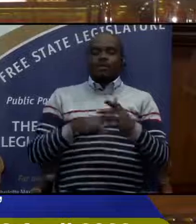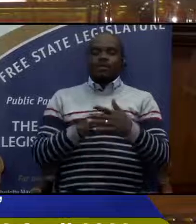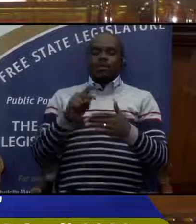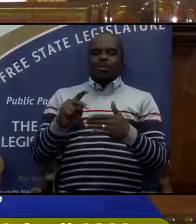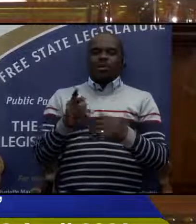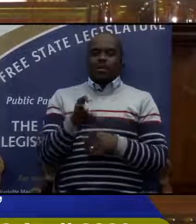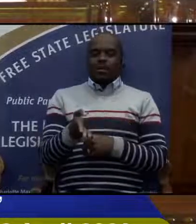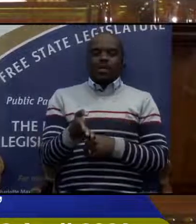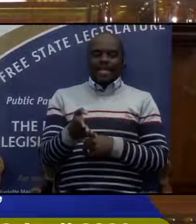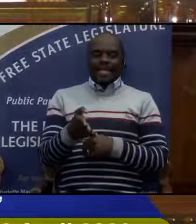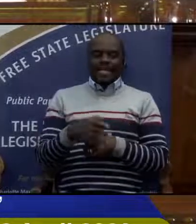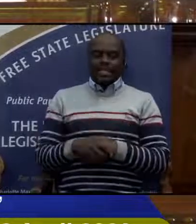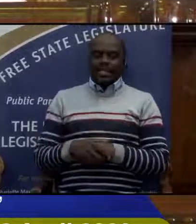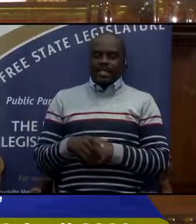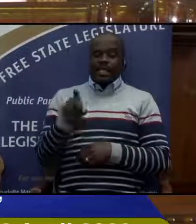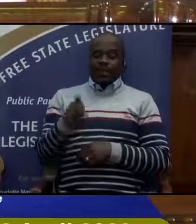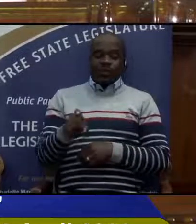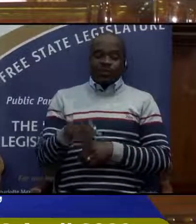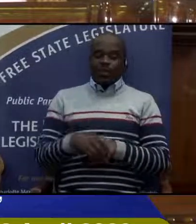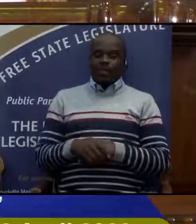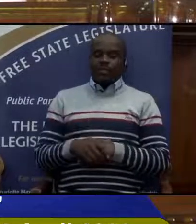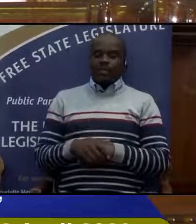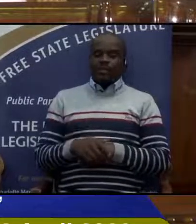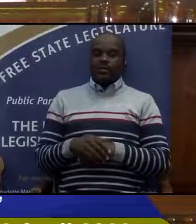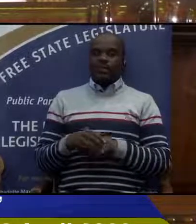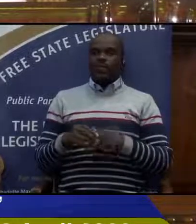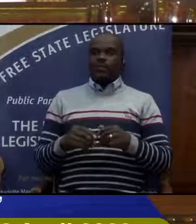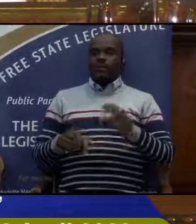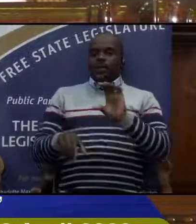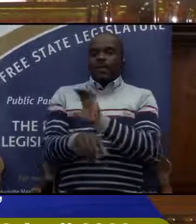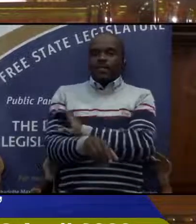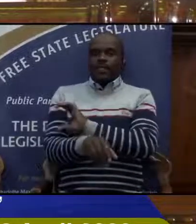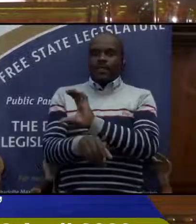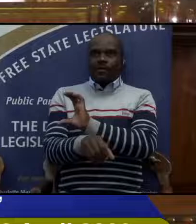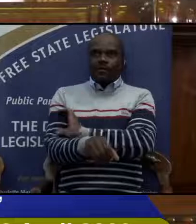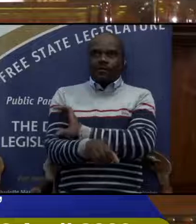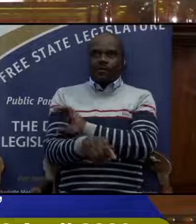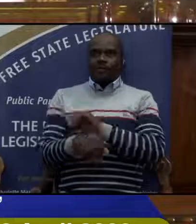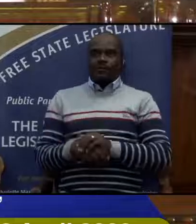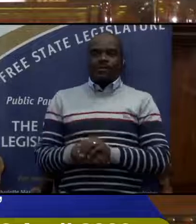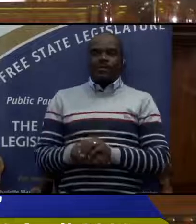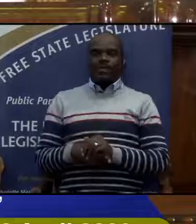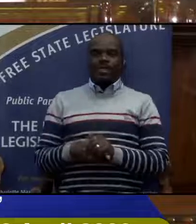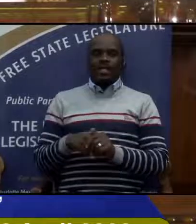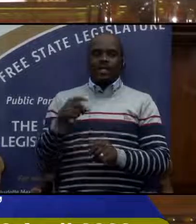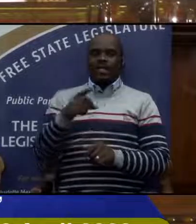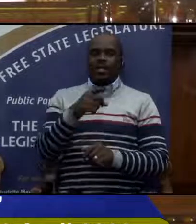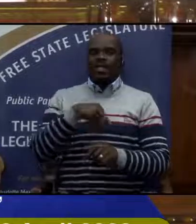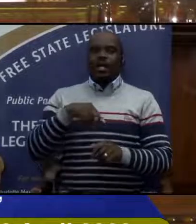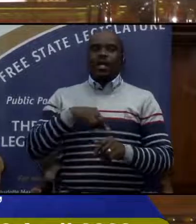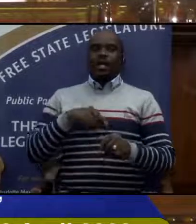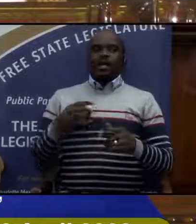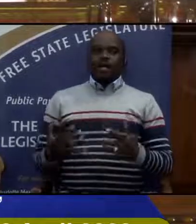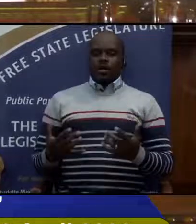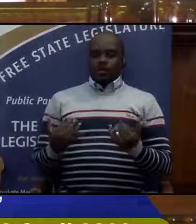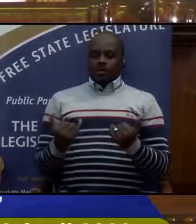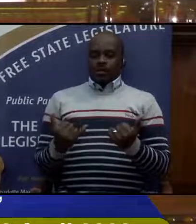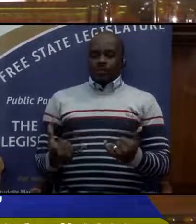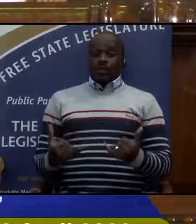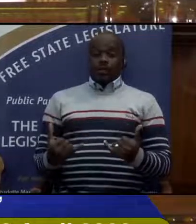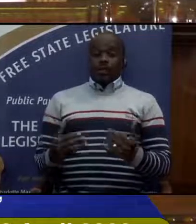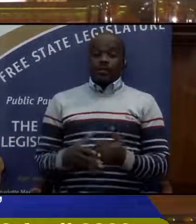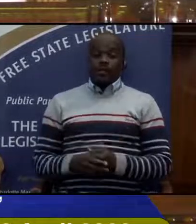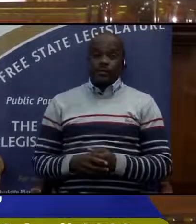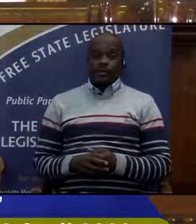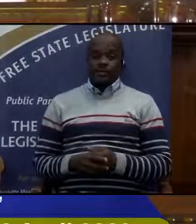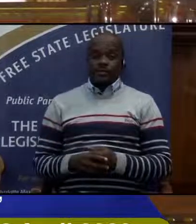soon replaced by another RDP, namely redirection and down payment,